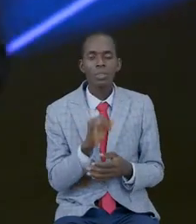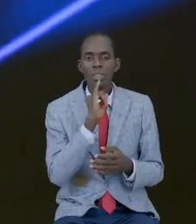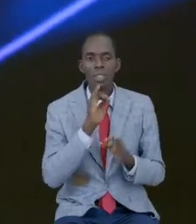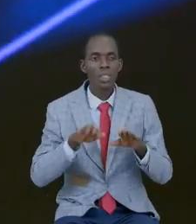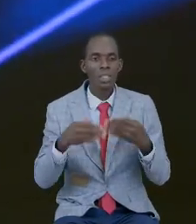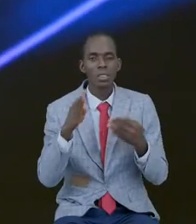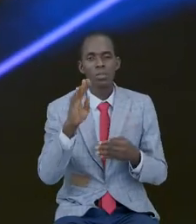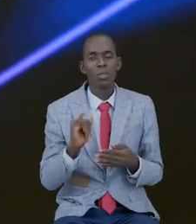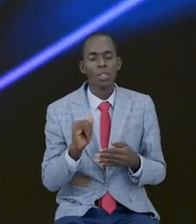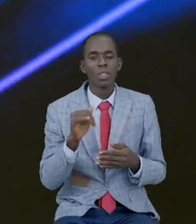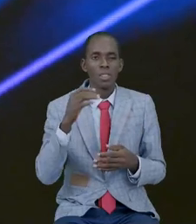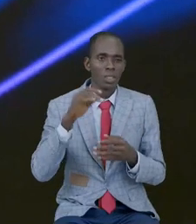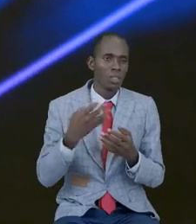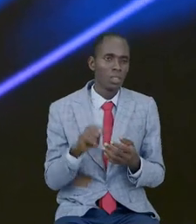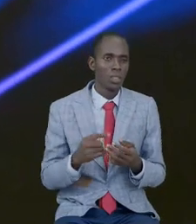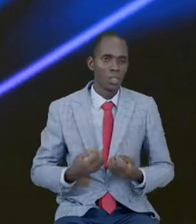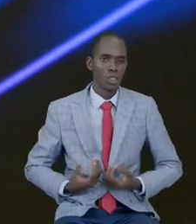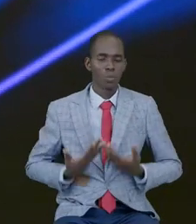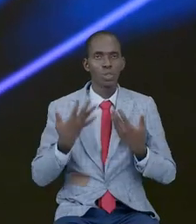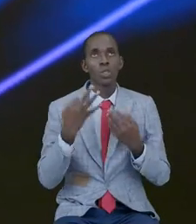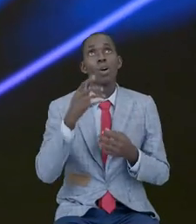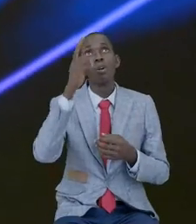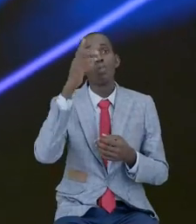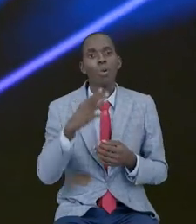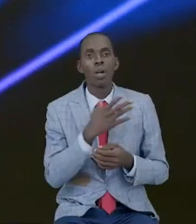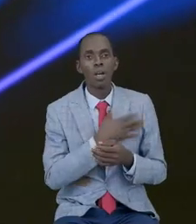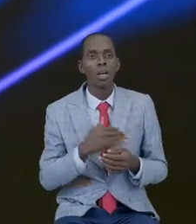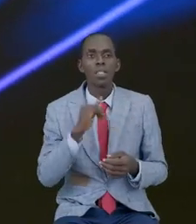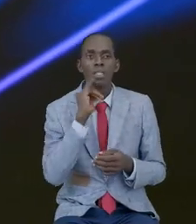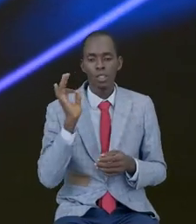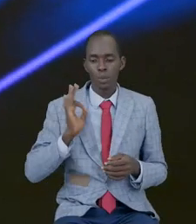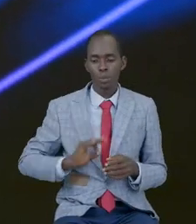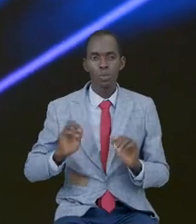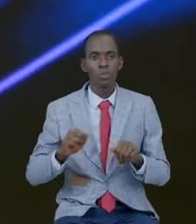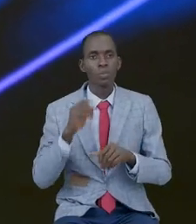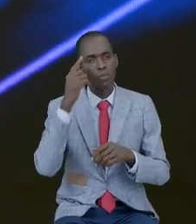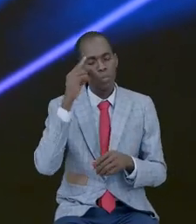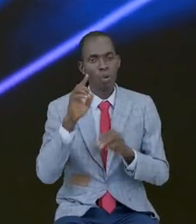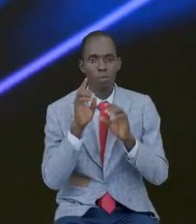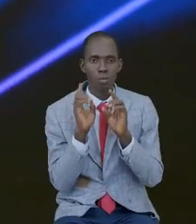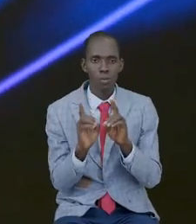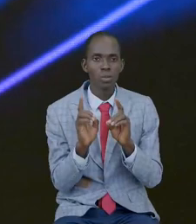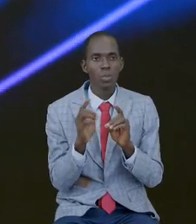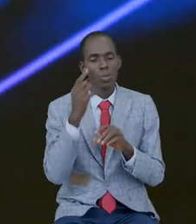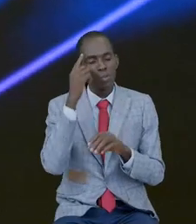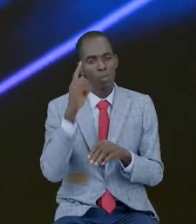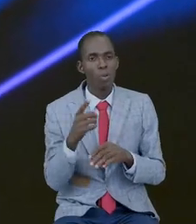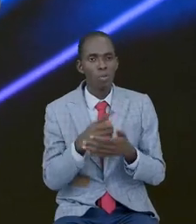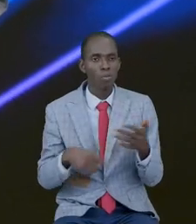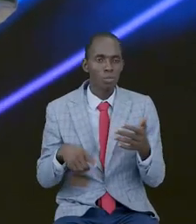by inspiration of god and is profitable for doctrine for reproof for